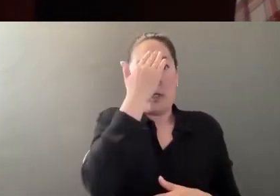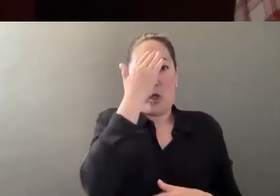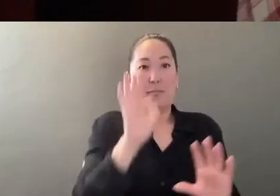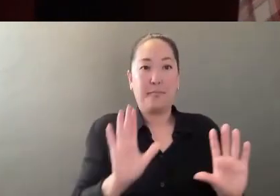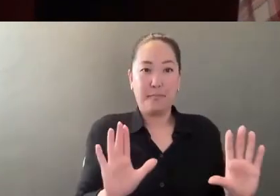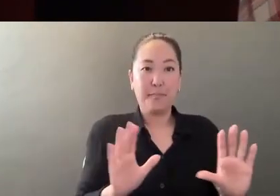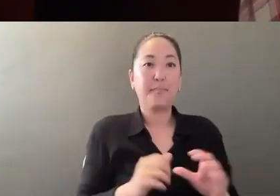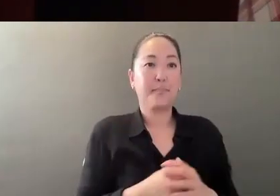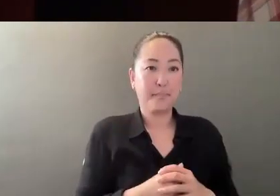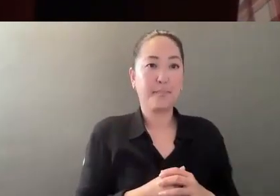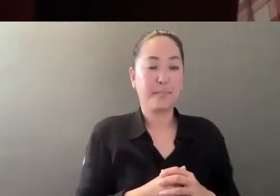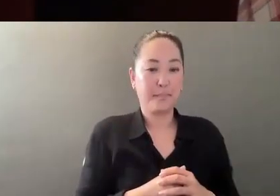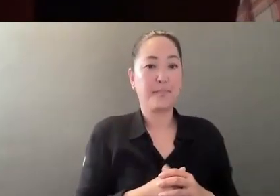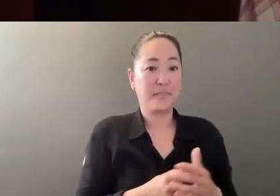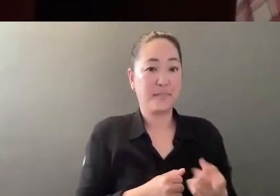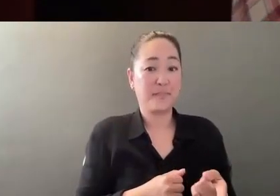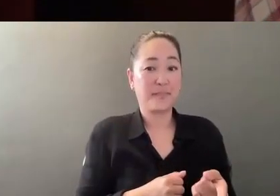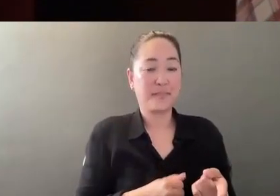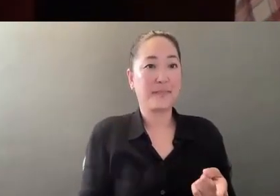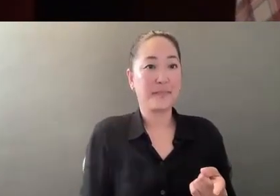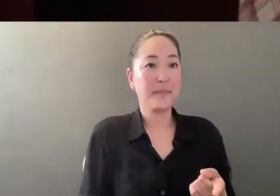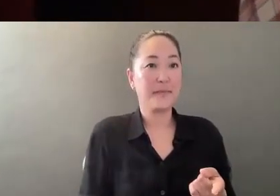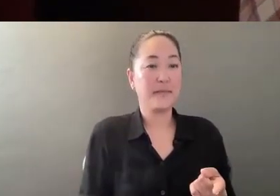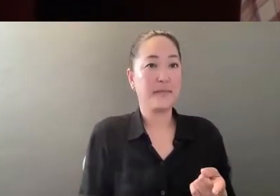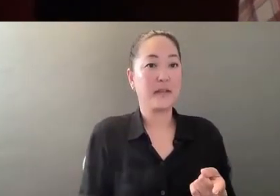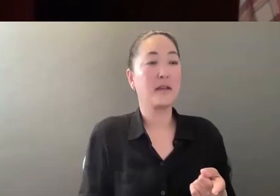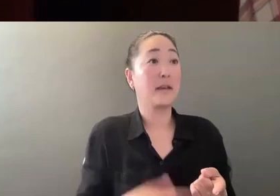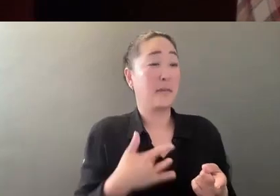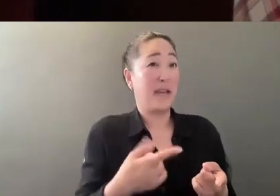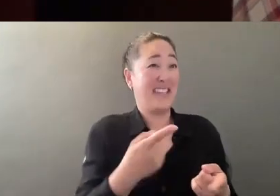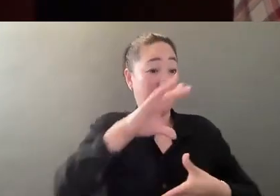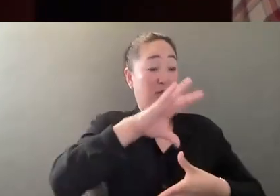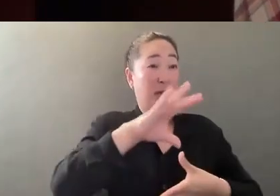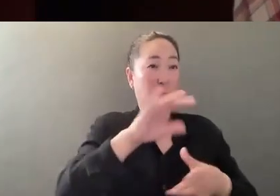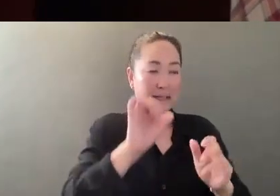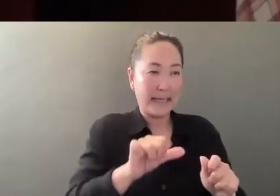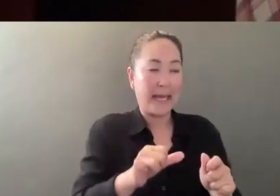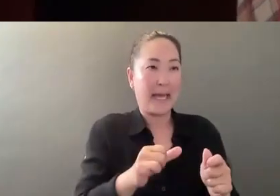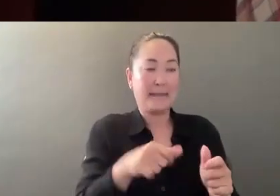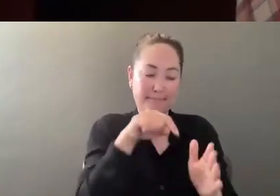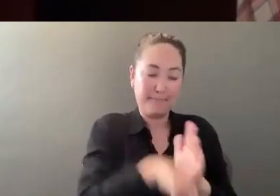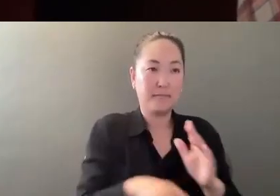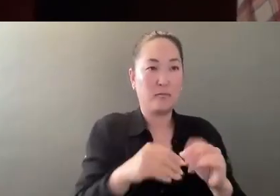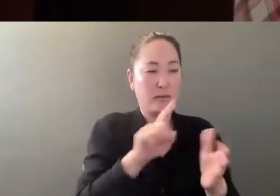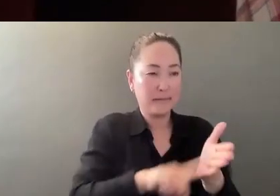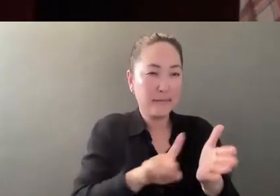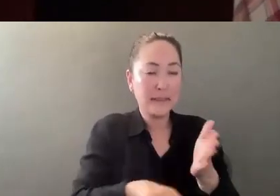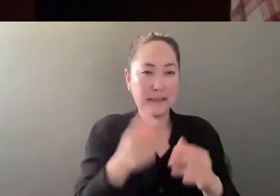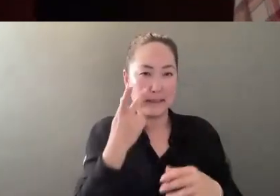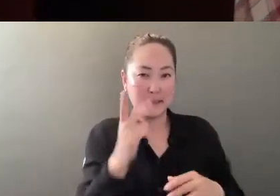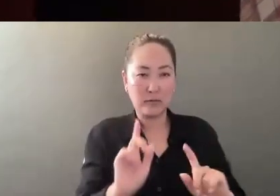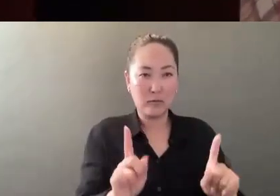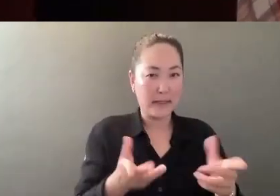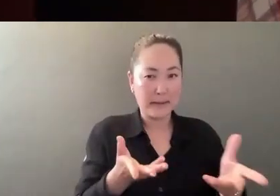radar, particularly somewhere like Ontario, where we really can do that study, to try and learn more about it. Although